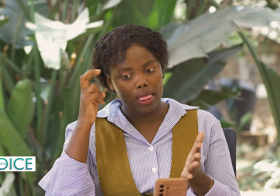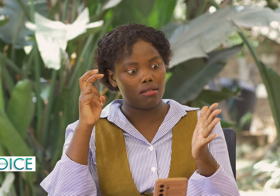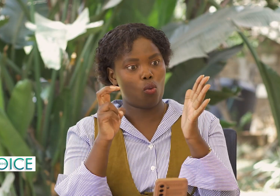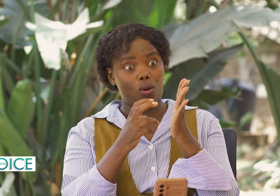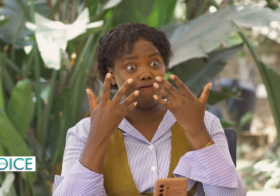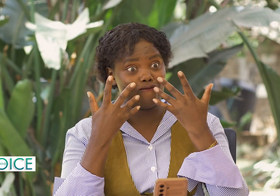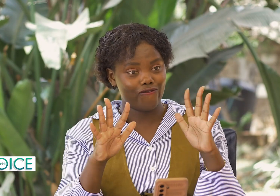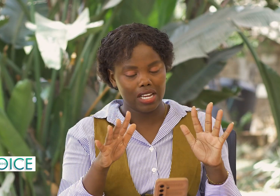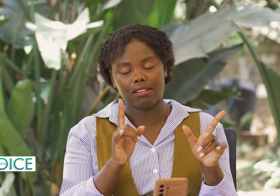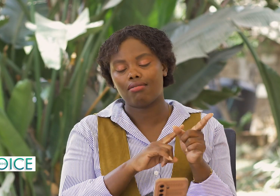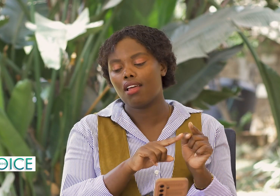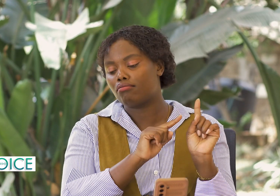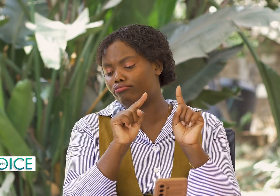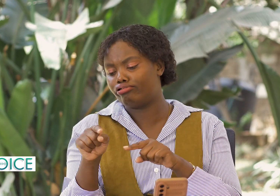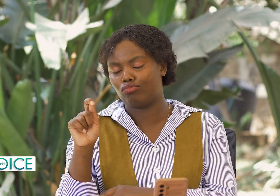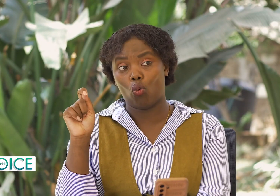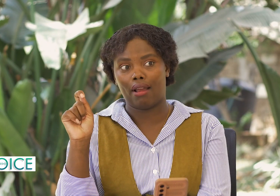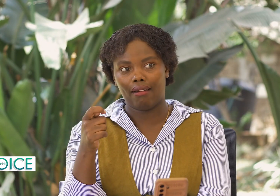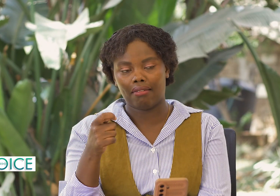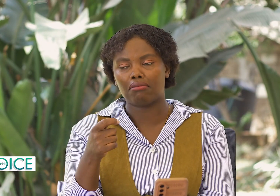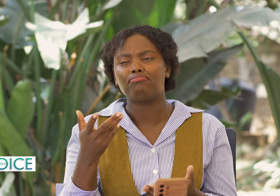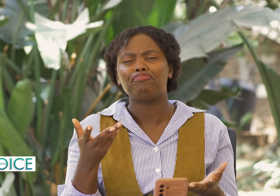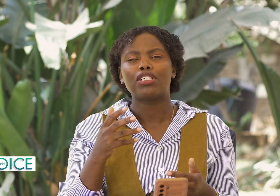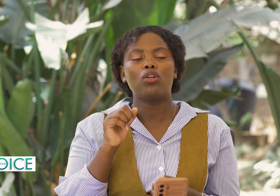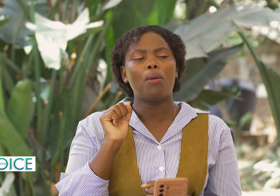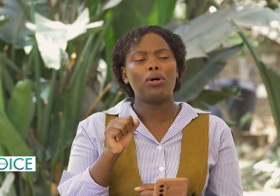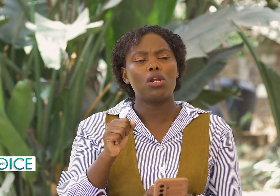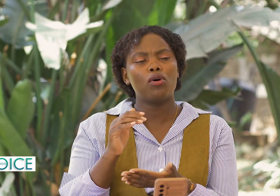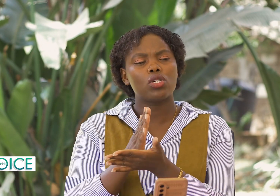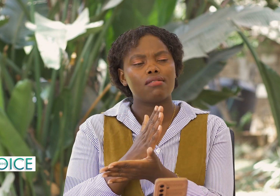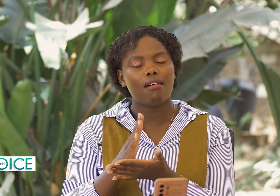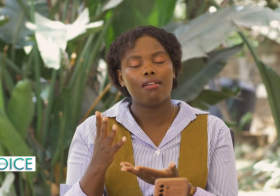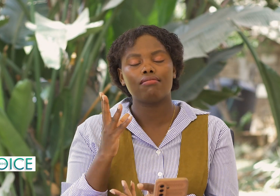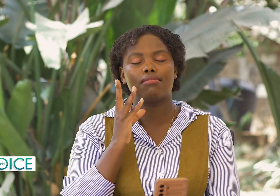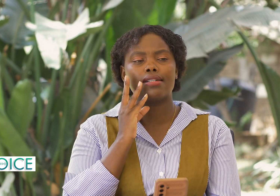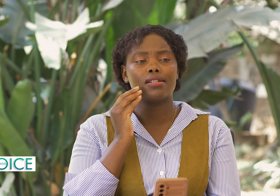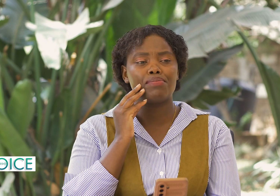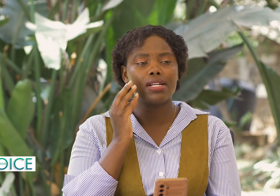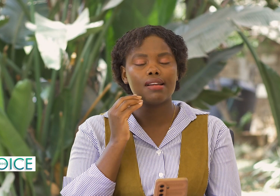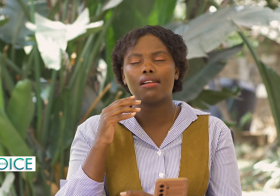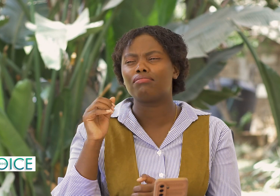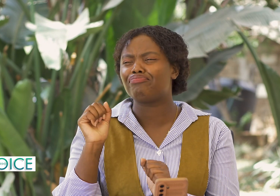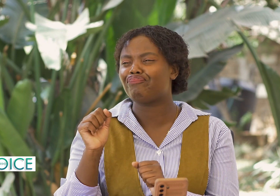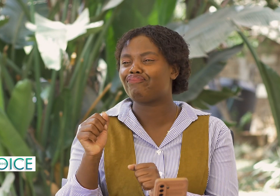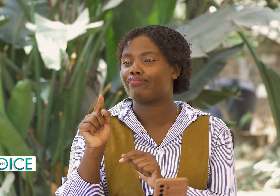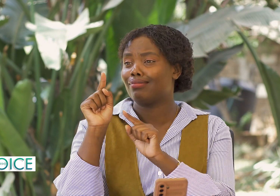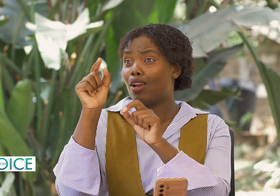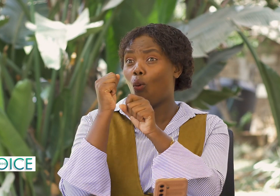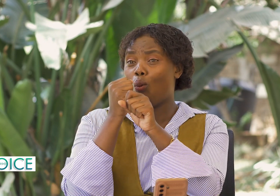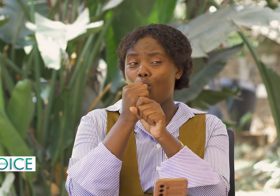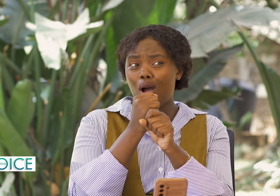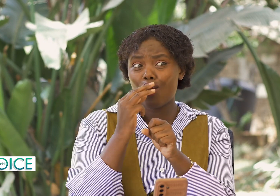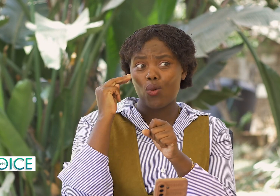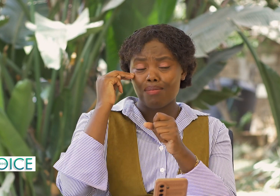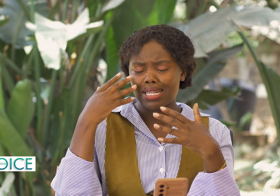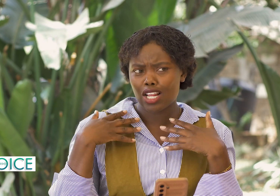as a nurse. So you moved here to Kenya. Can you kindly share your experience about how you've worked